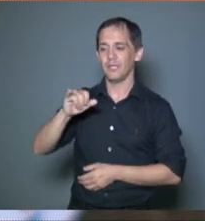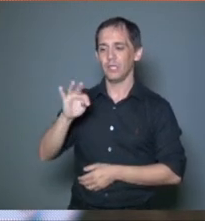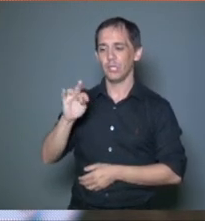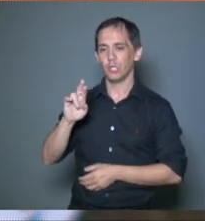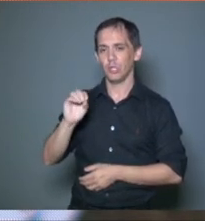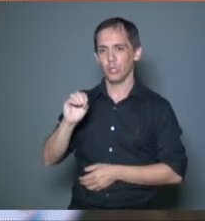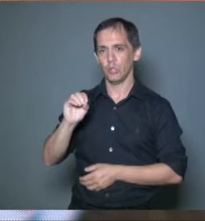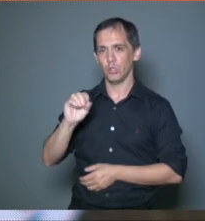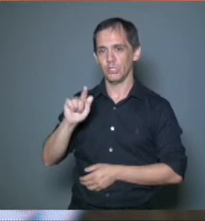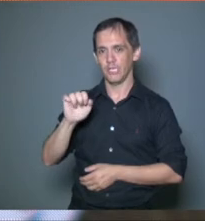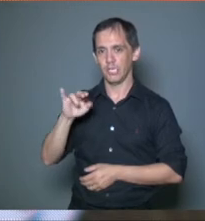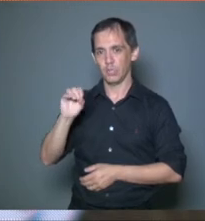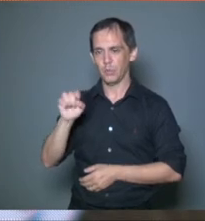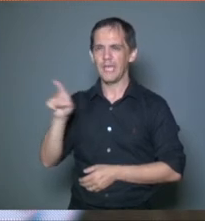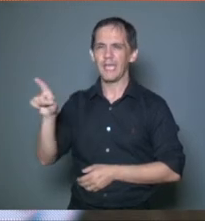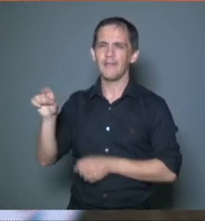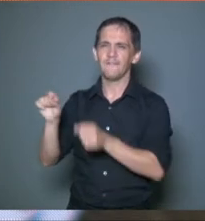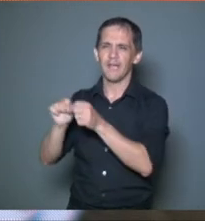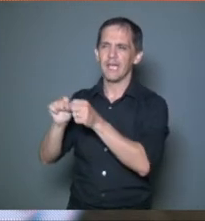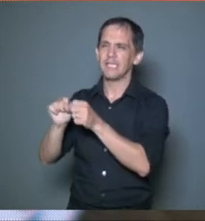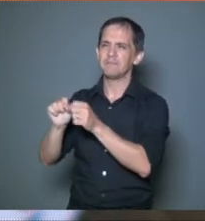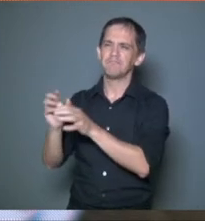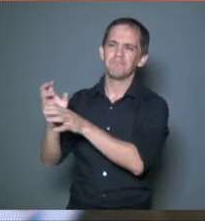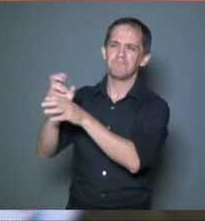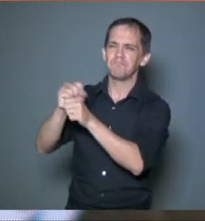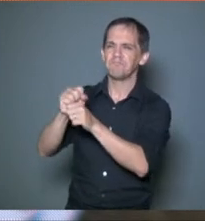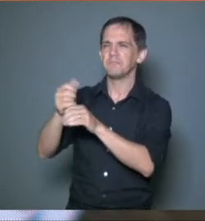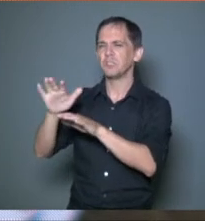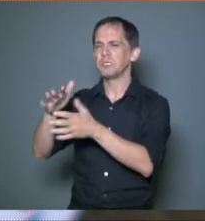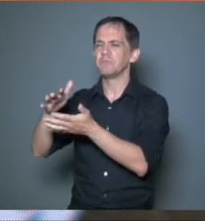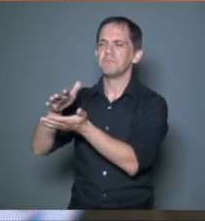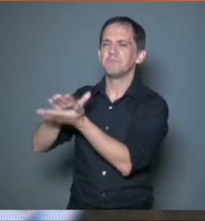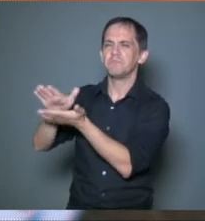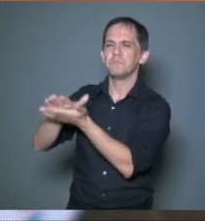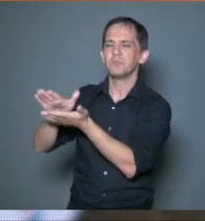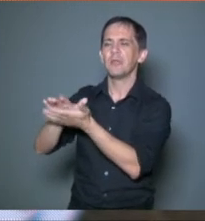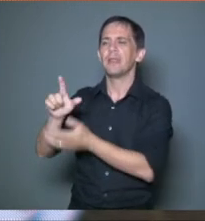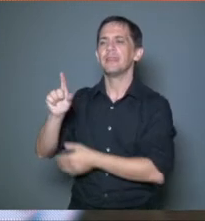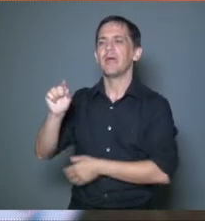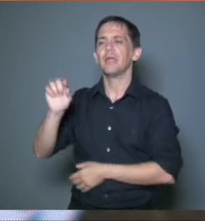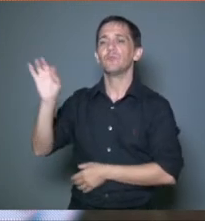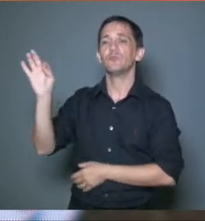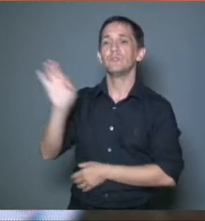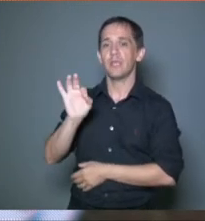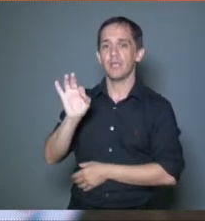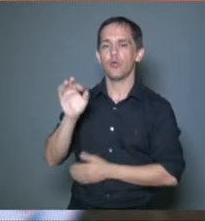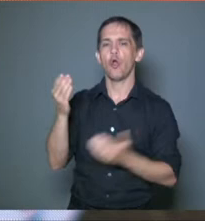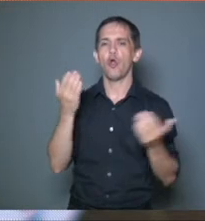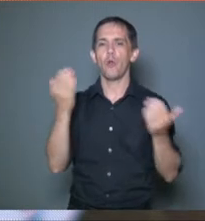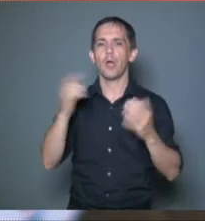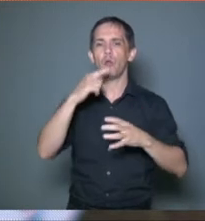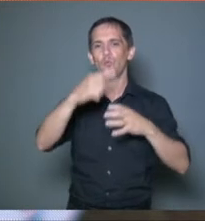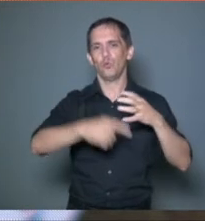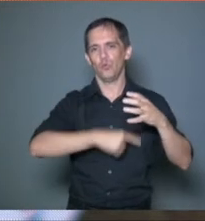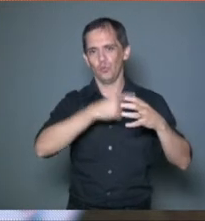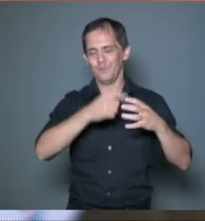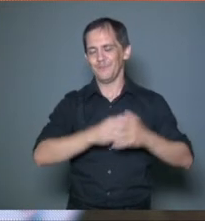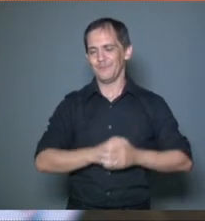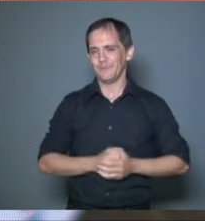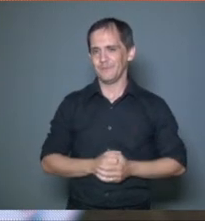N, nitrogen, Russia and Belarus produce about 10% of what the world